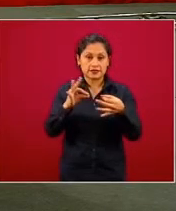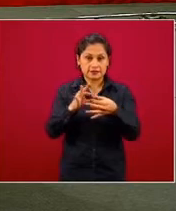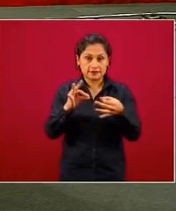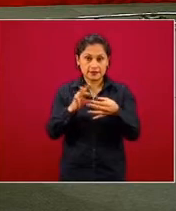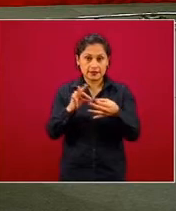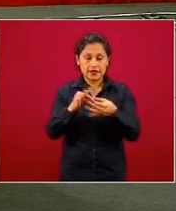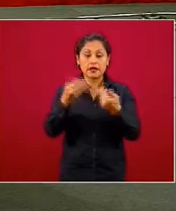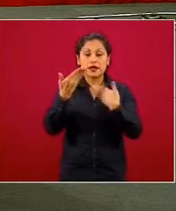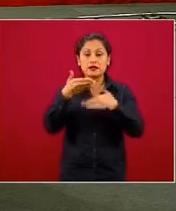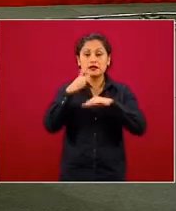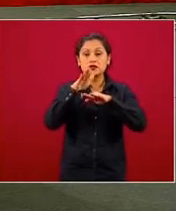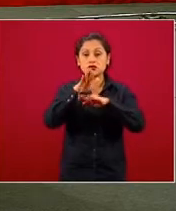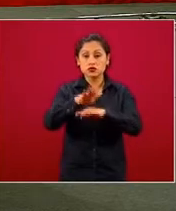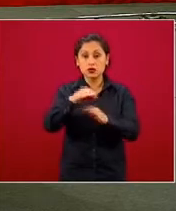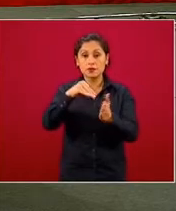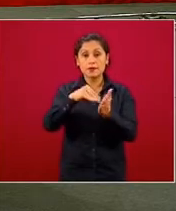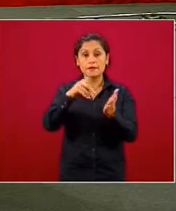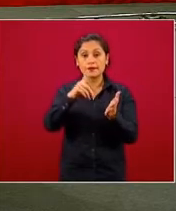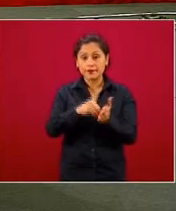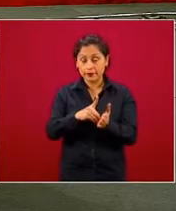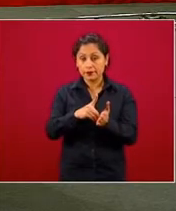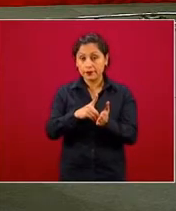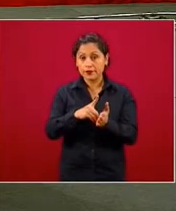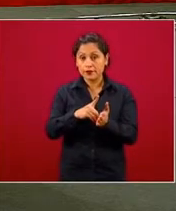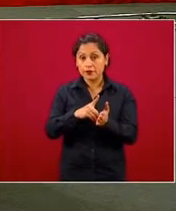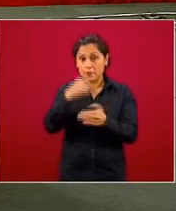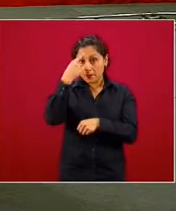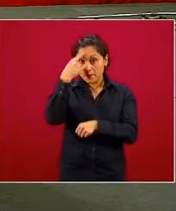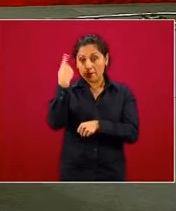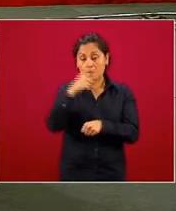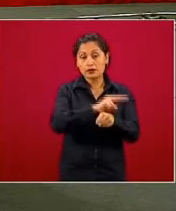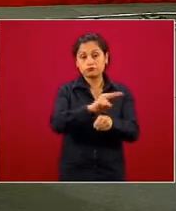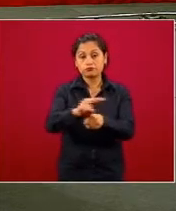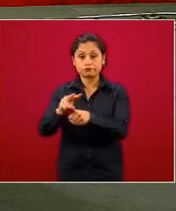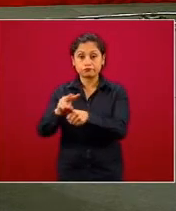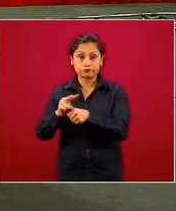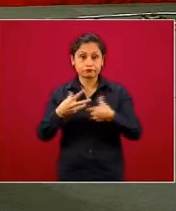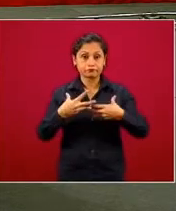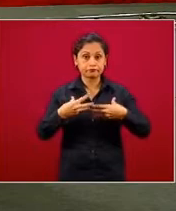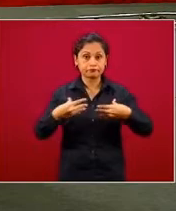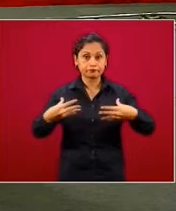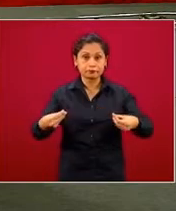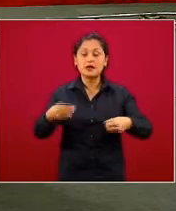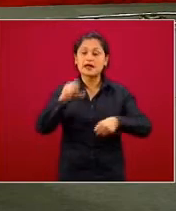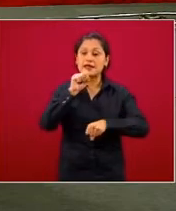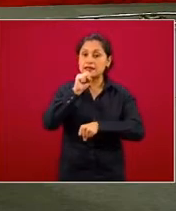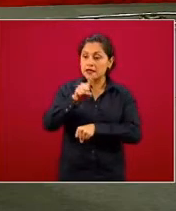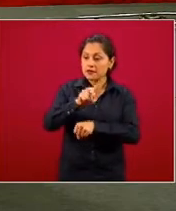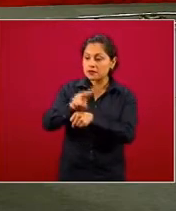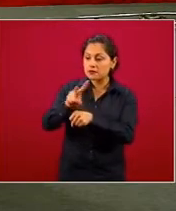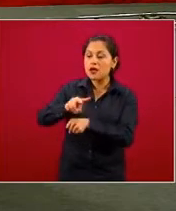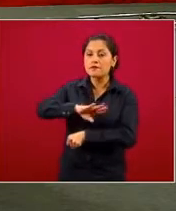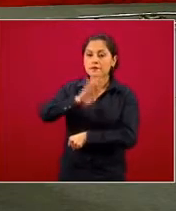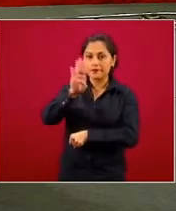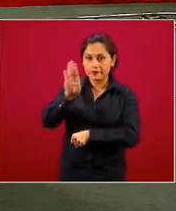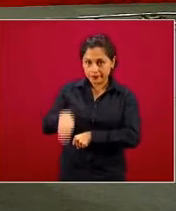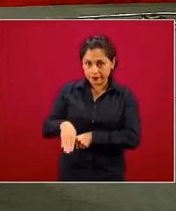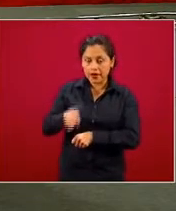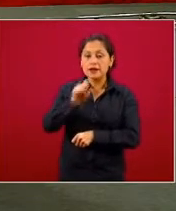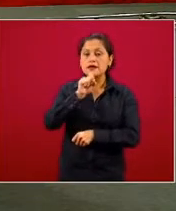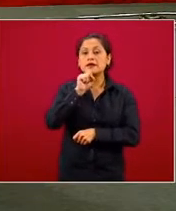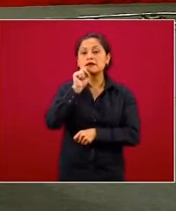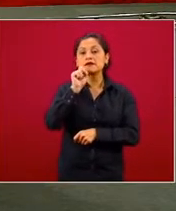terms of epidemiological monitoring and in terms of death, and in terms of epidemiological monitoring for respiratory